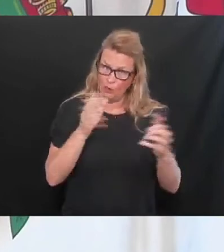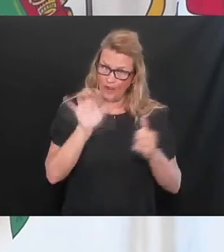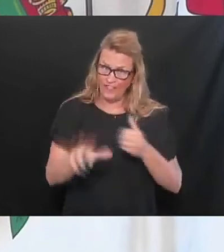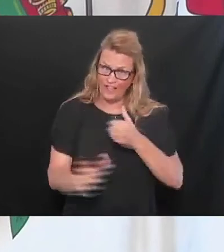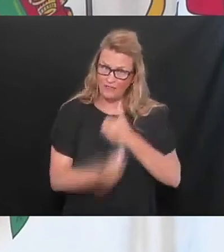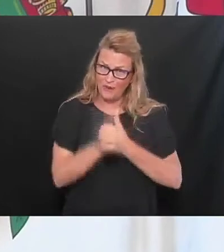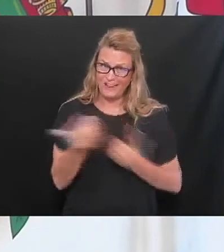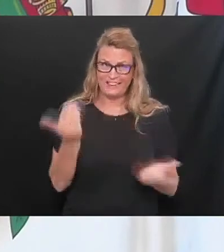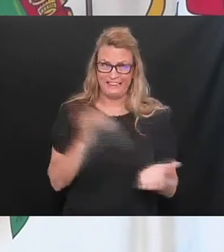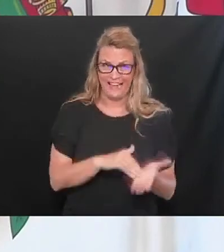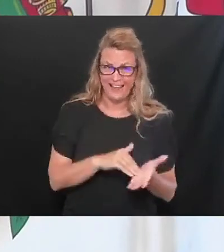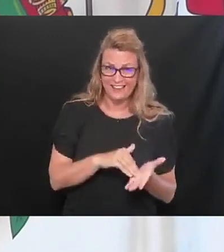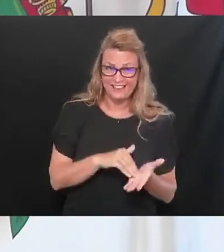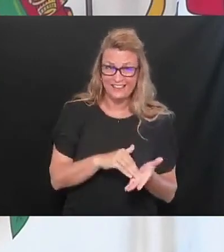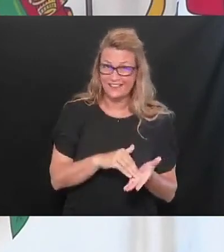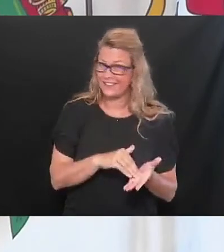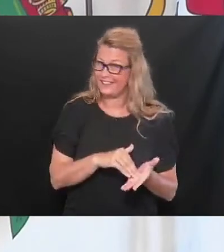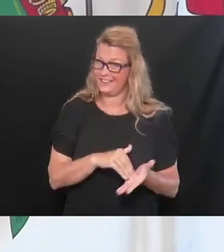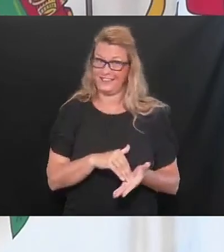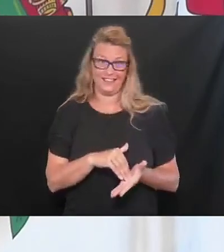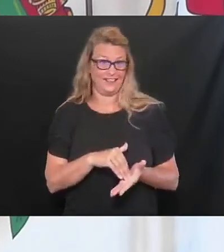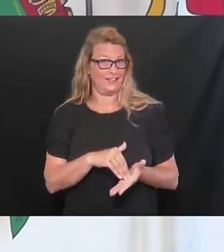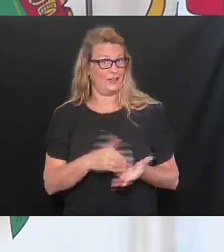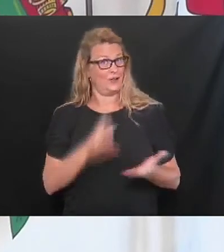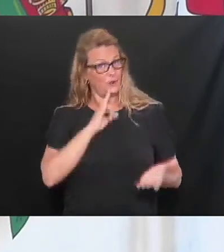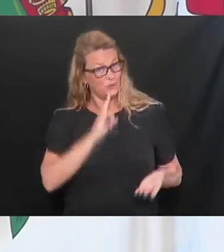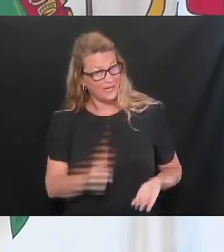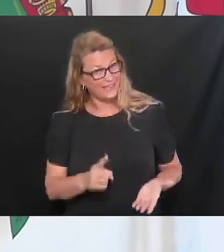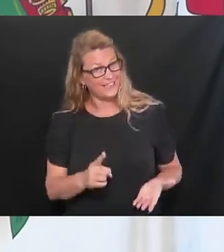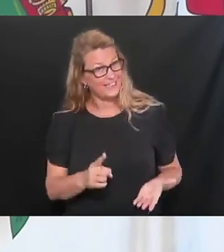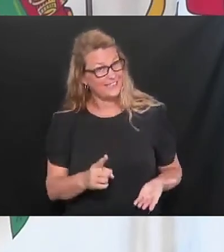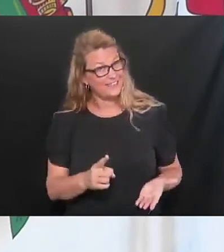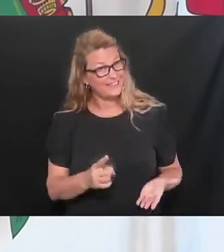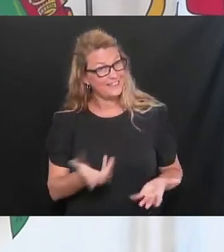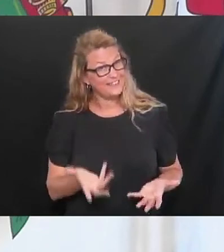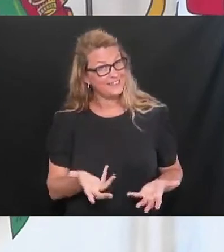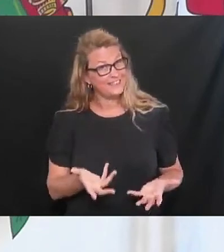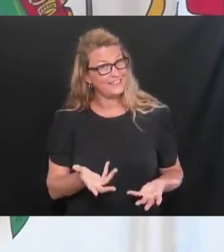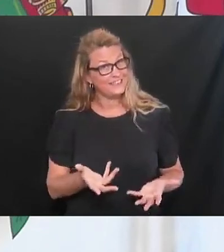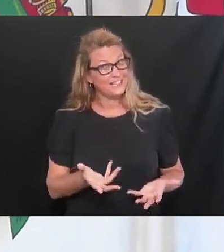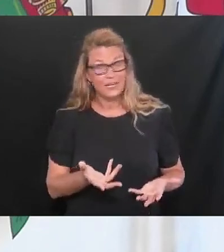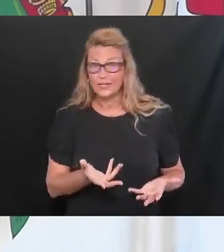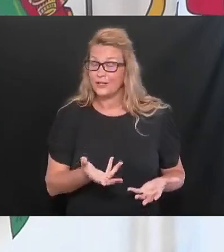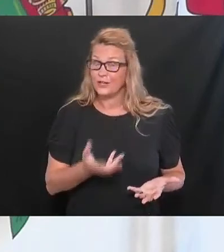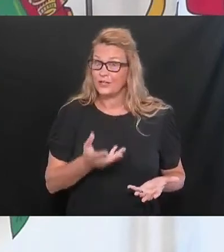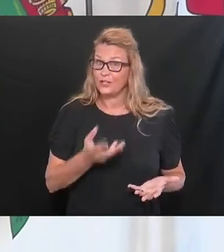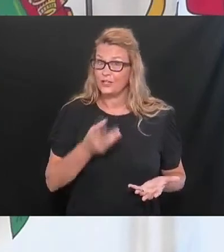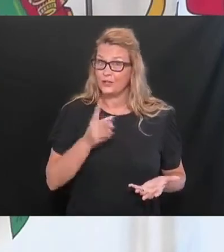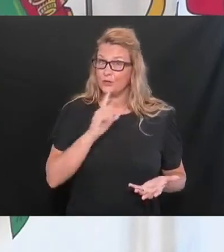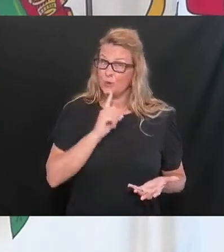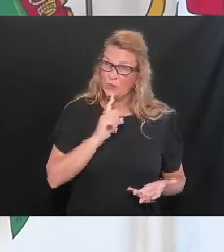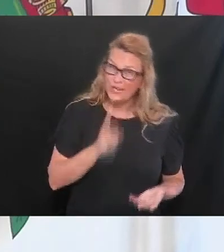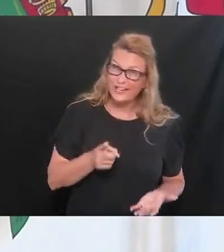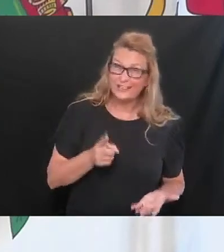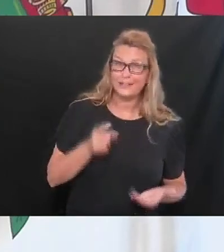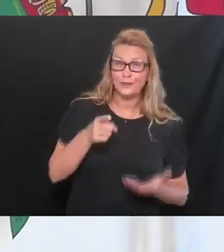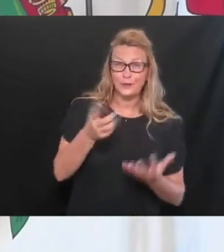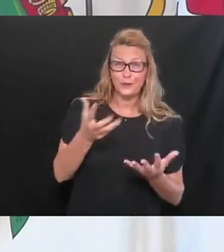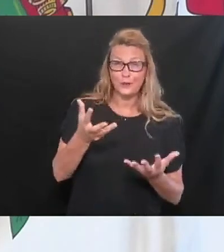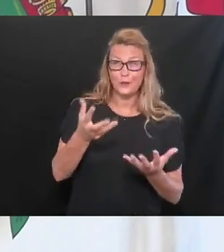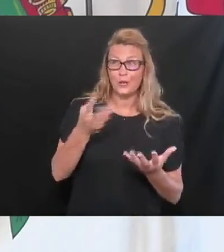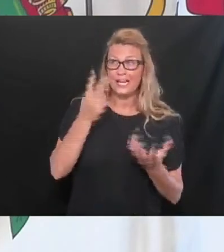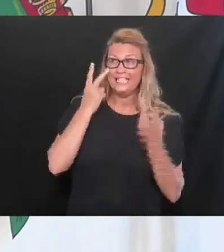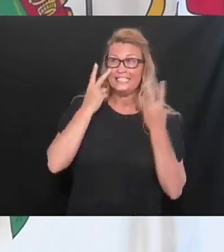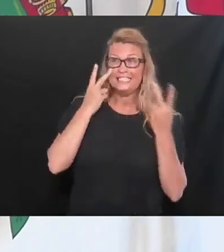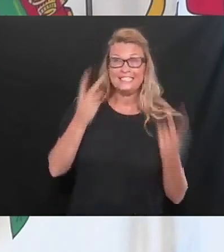to go back to something like that? I mean, really and truly? You know, are you kidding me how much